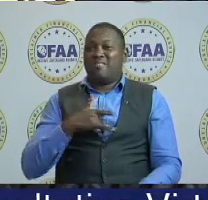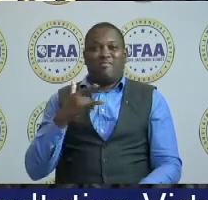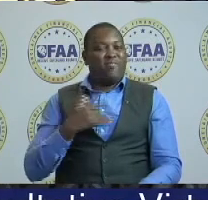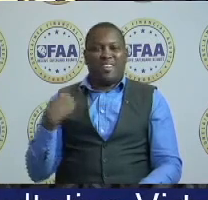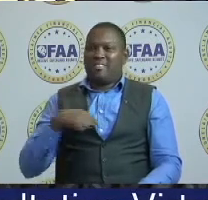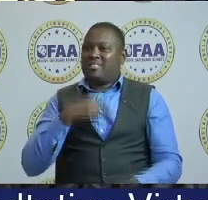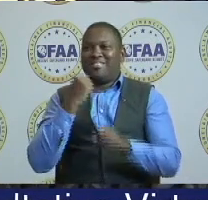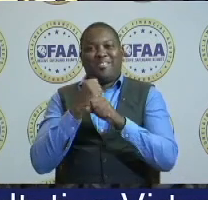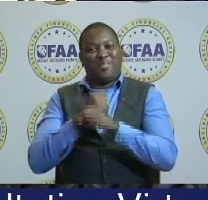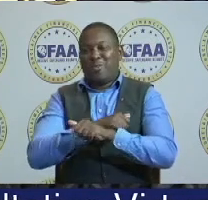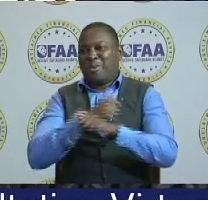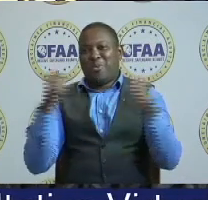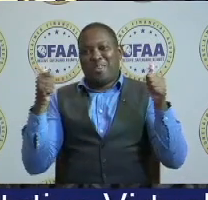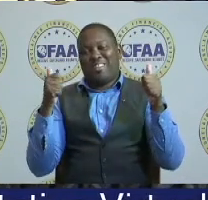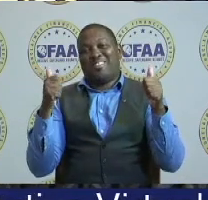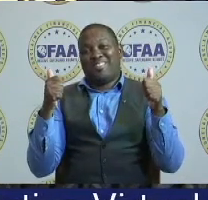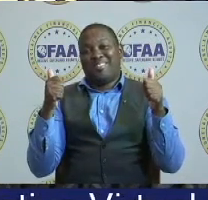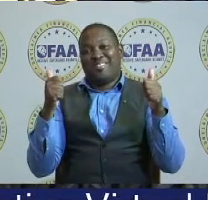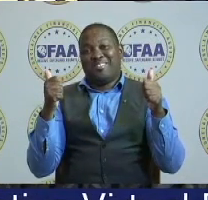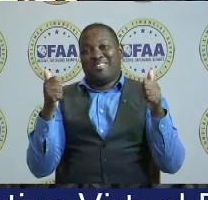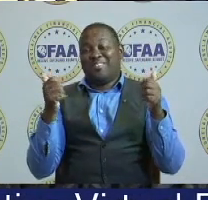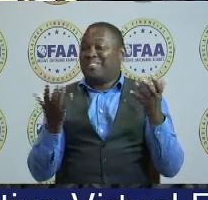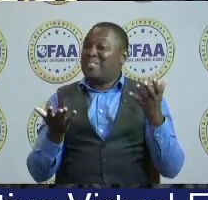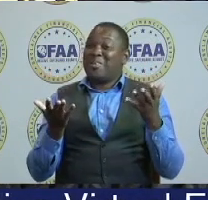good job. So maybe,